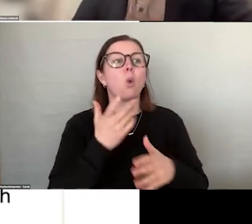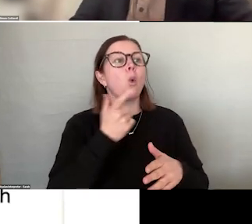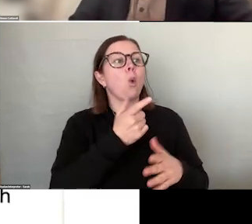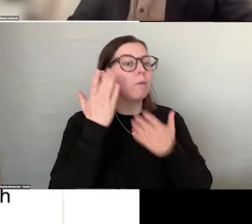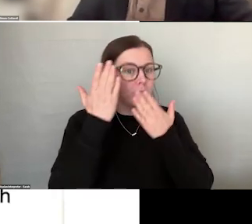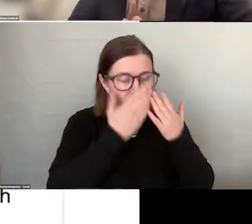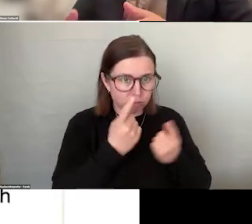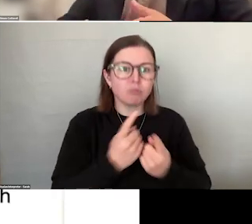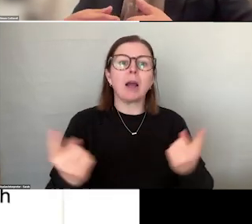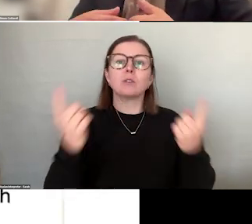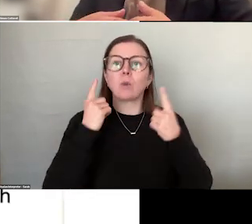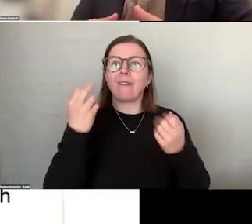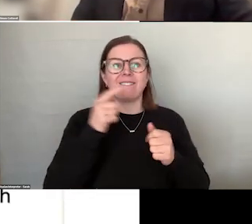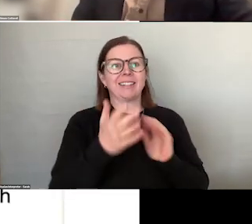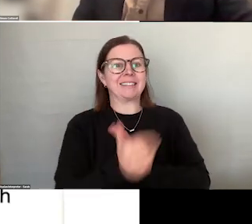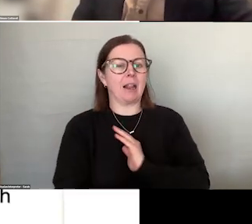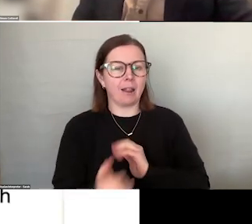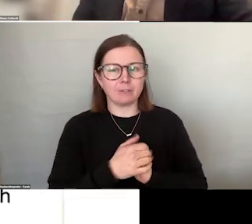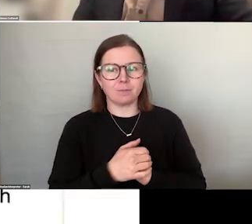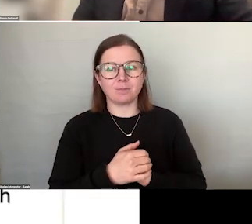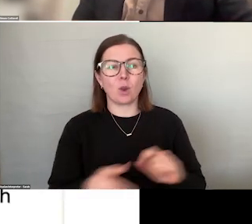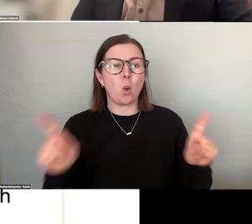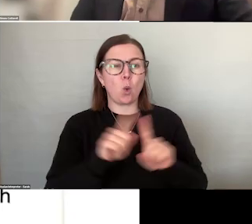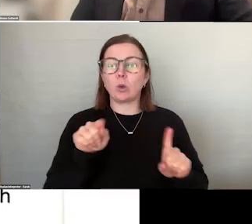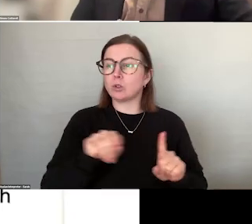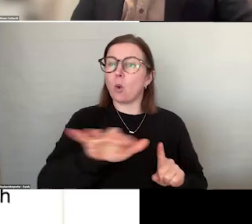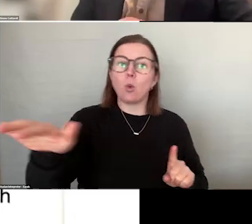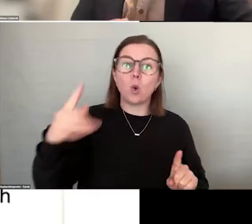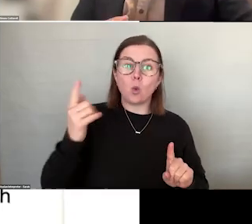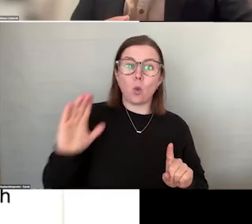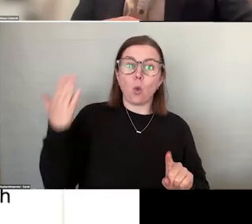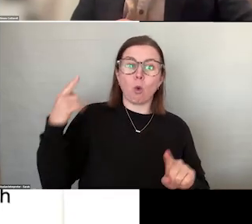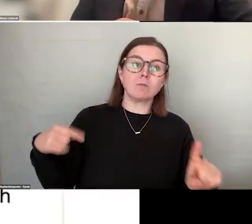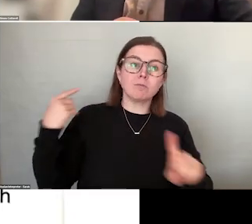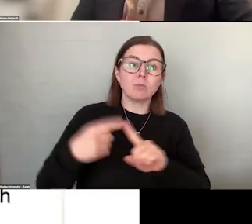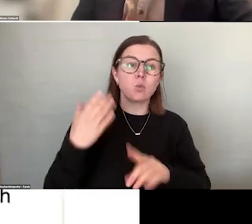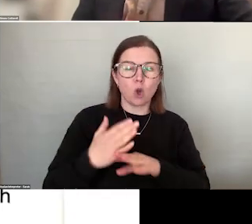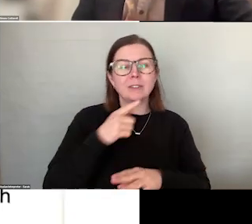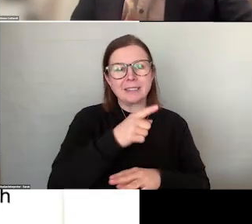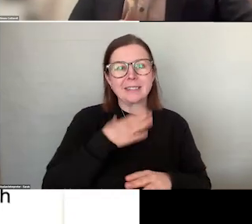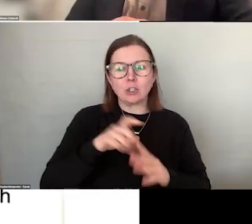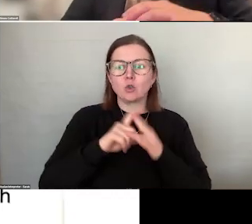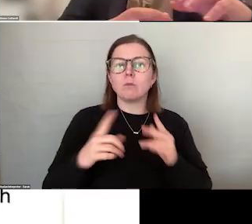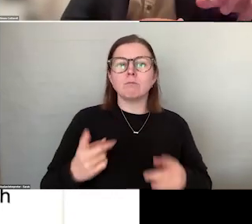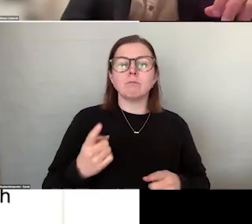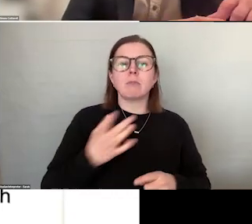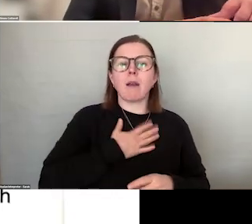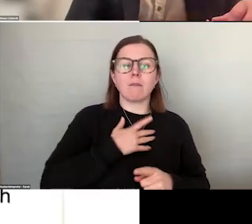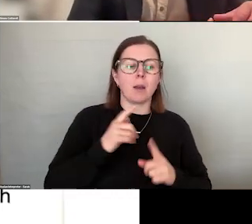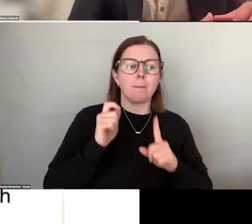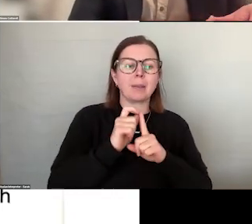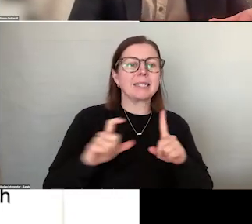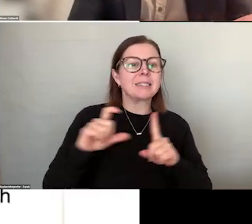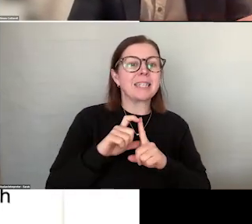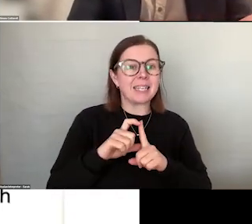skills. And then we need the current workforce to be trained through continuing professional development. So